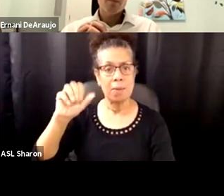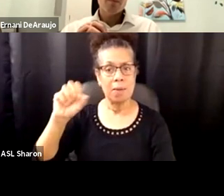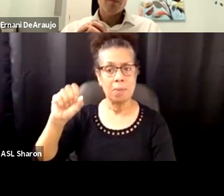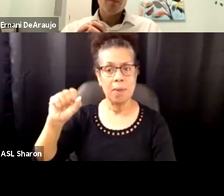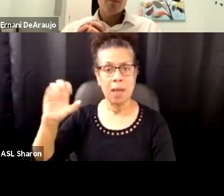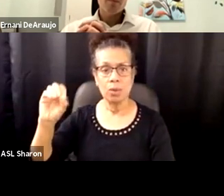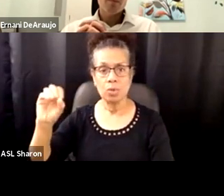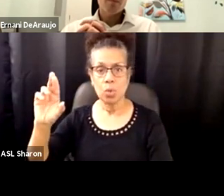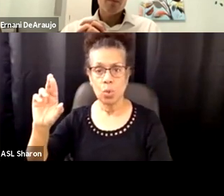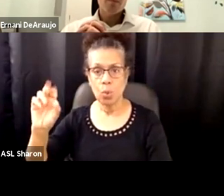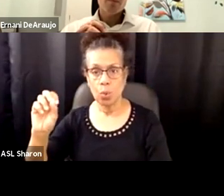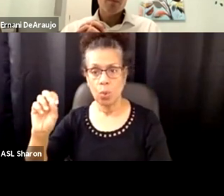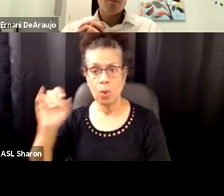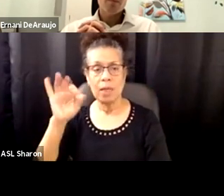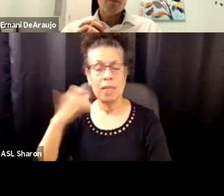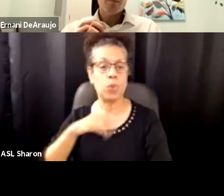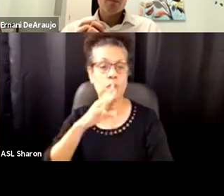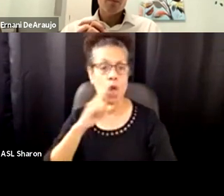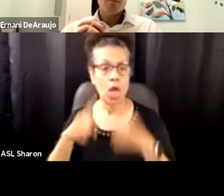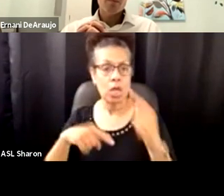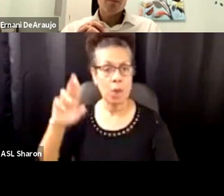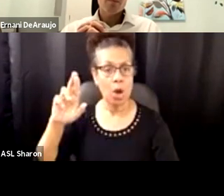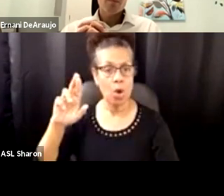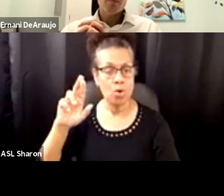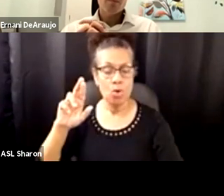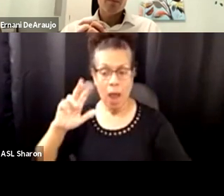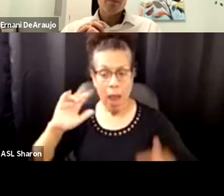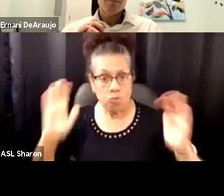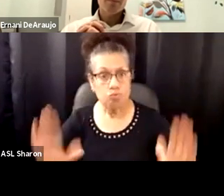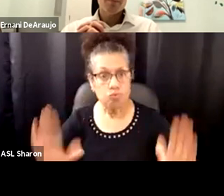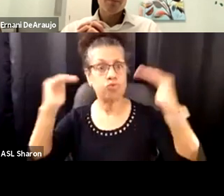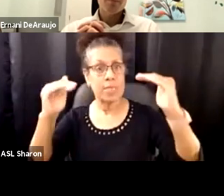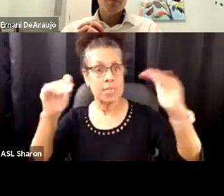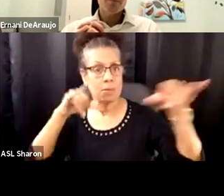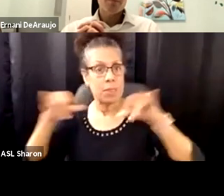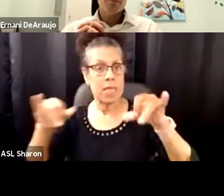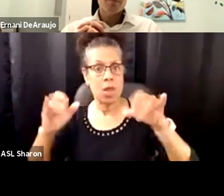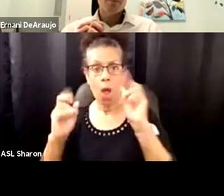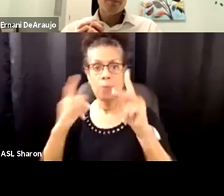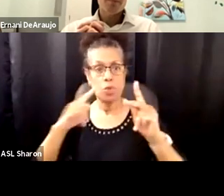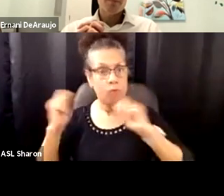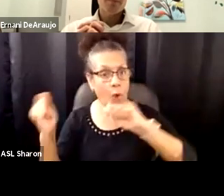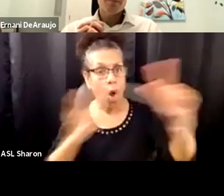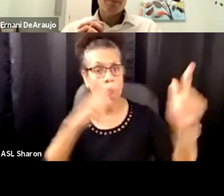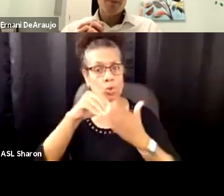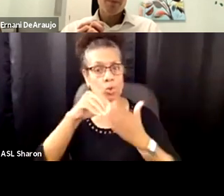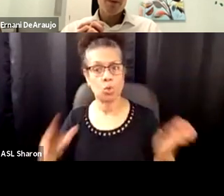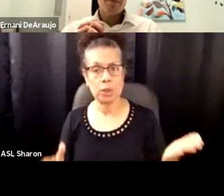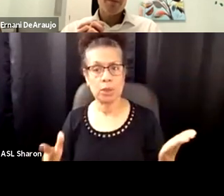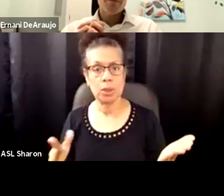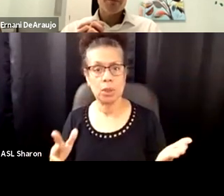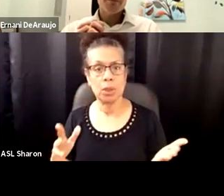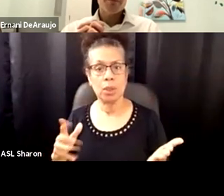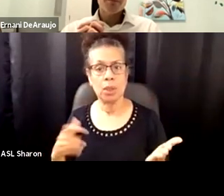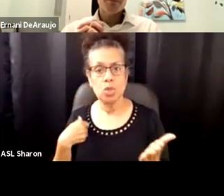important for uh if we talk about raising our standards and want to improve the opportunities for all of our students then doing